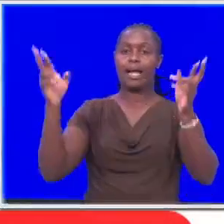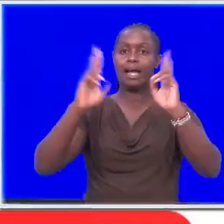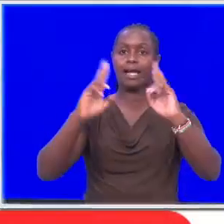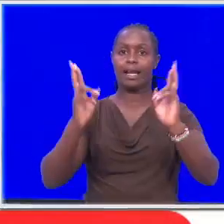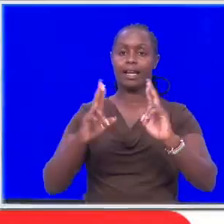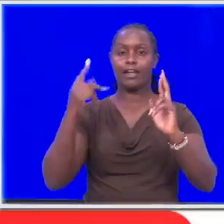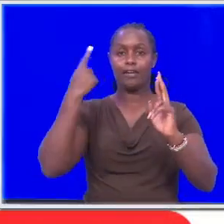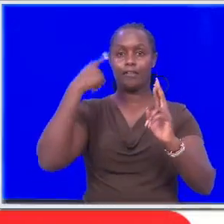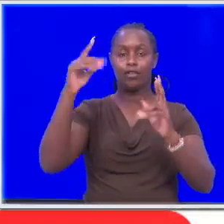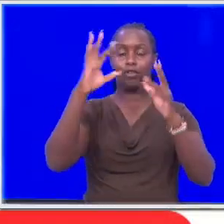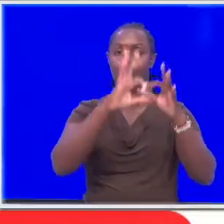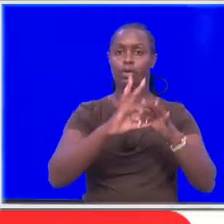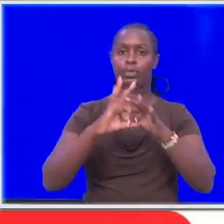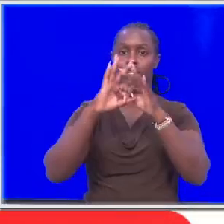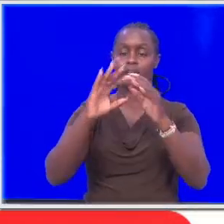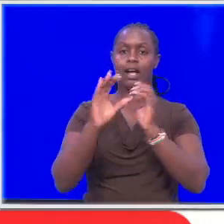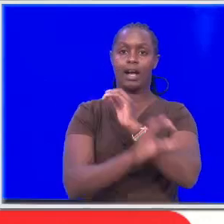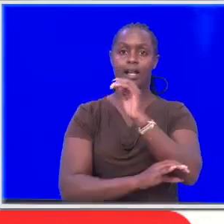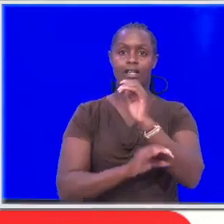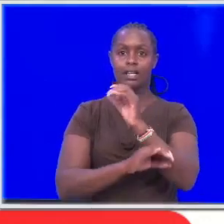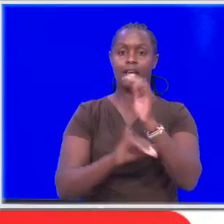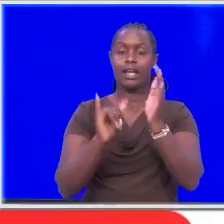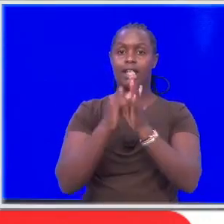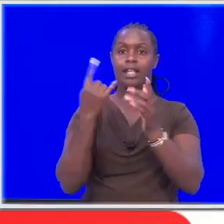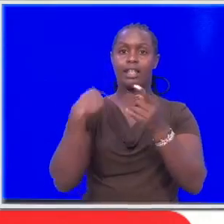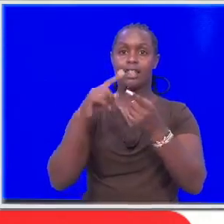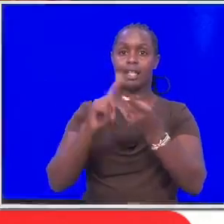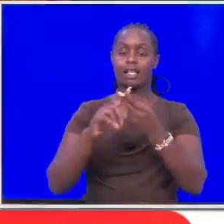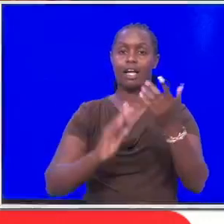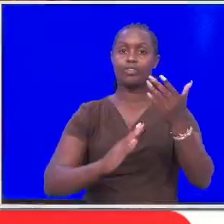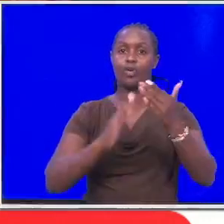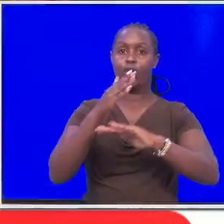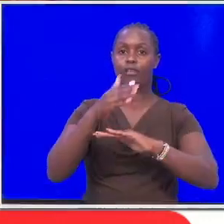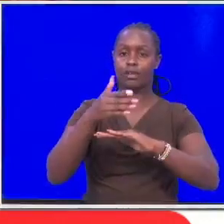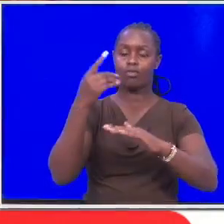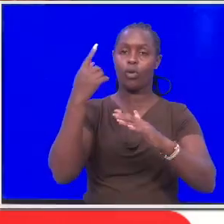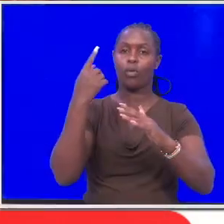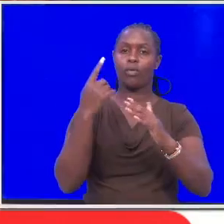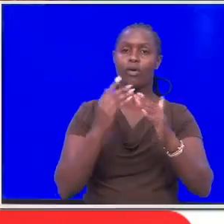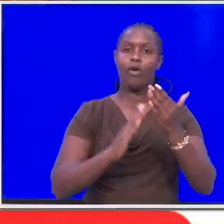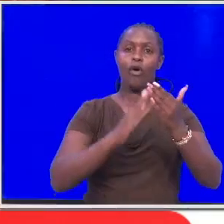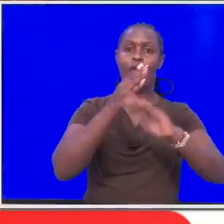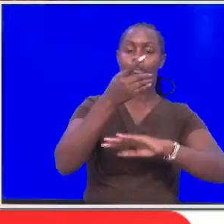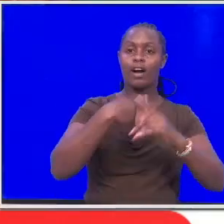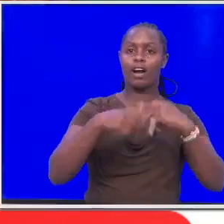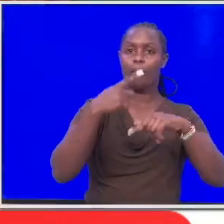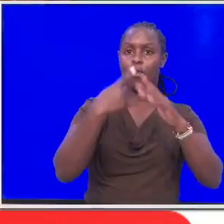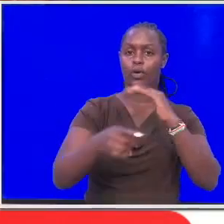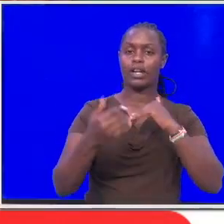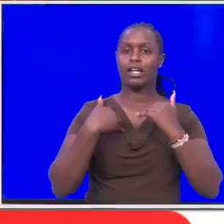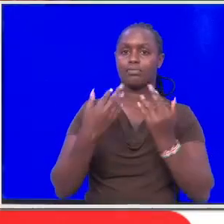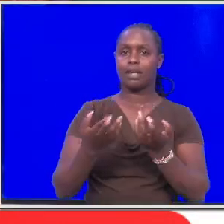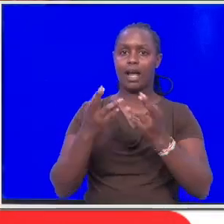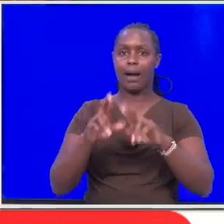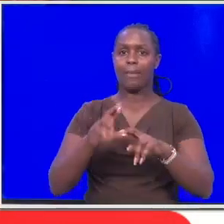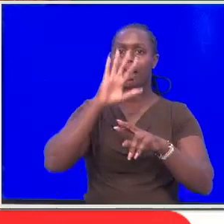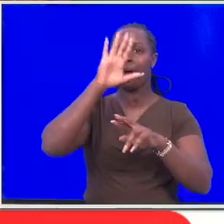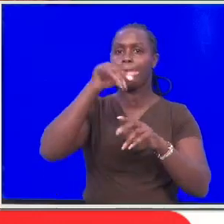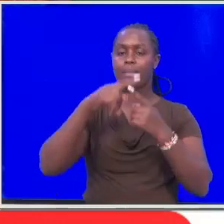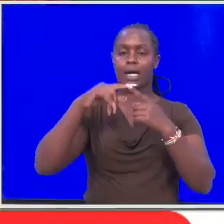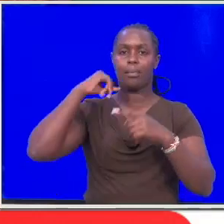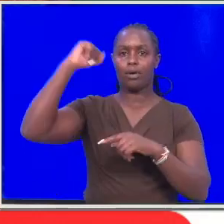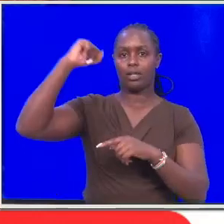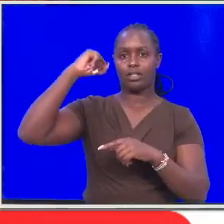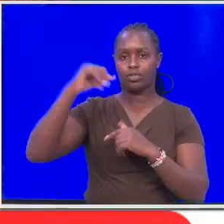has always overcome adversity caused by politics. There is no doubt that our nation has been